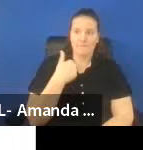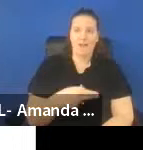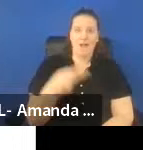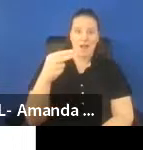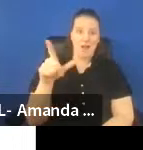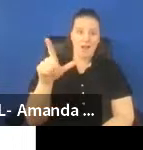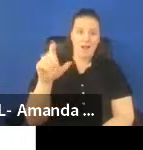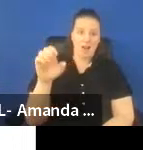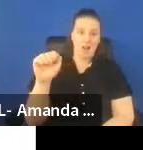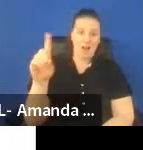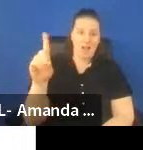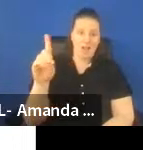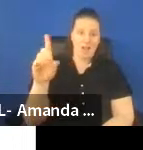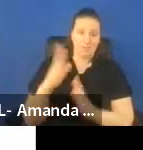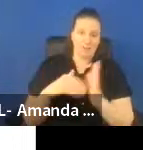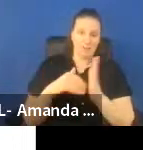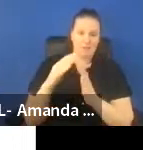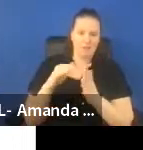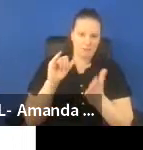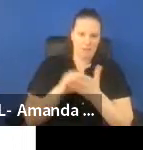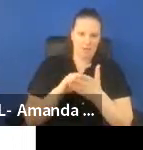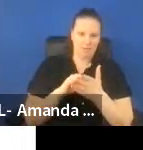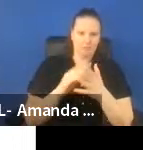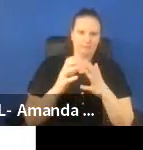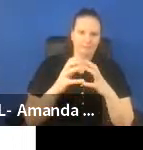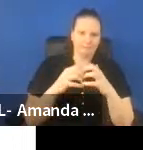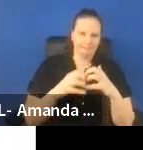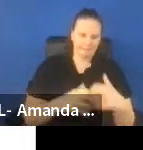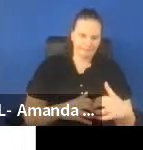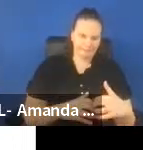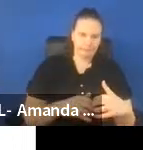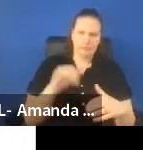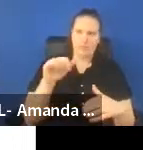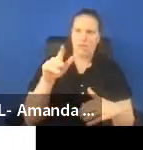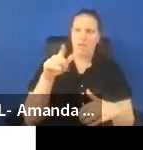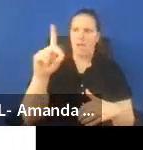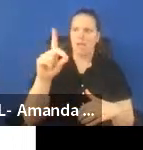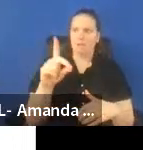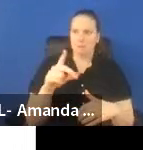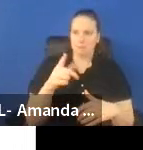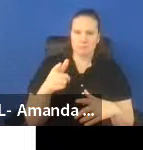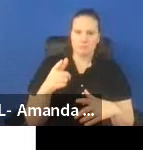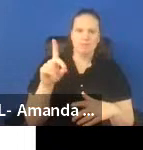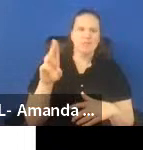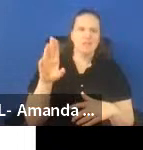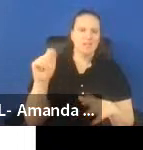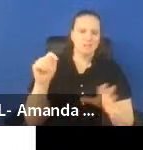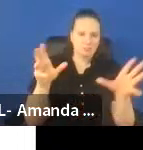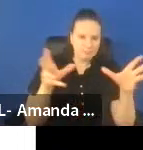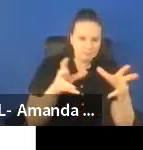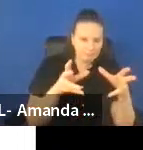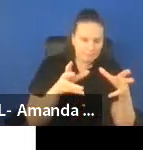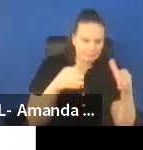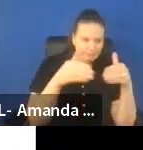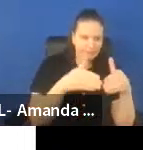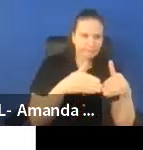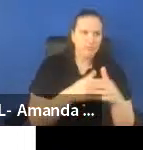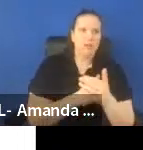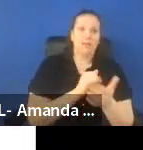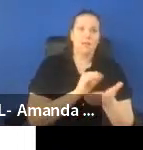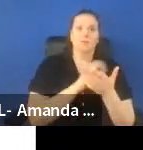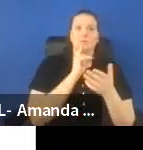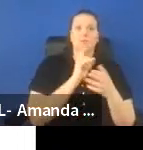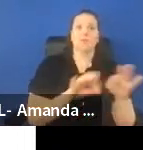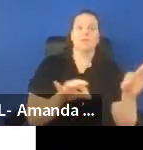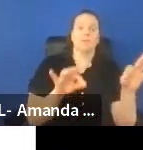paint would have to be deconstructed so that the lead dust would be contained. So this is really